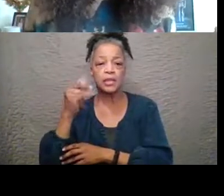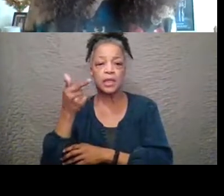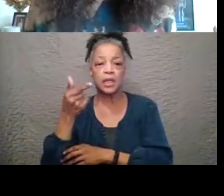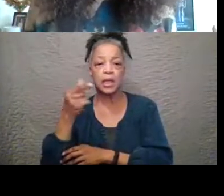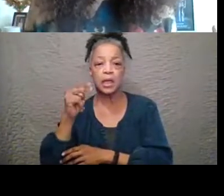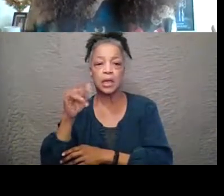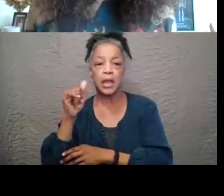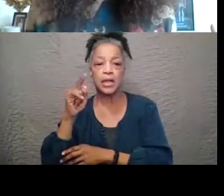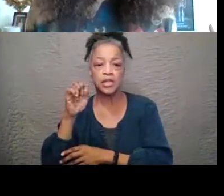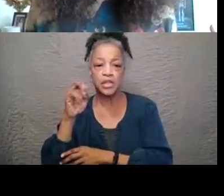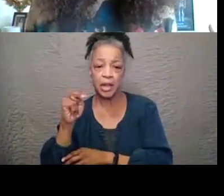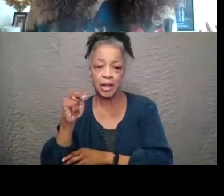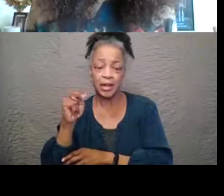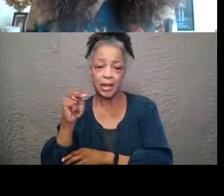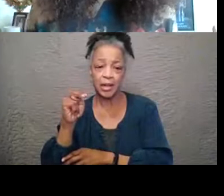do,